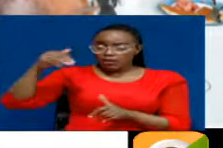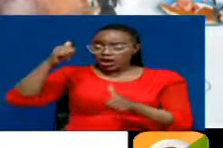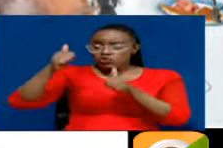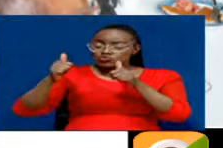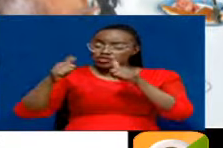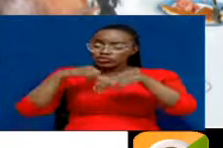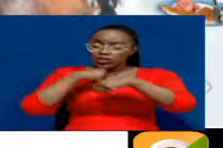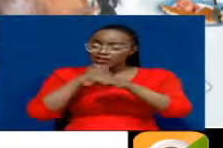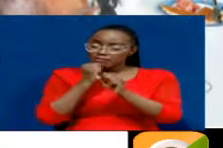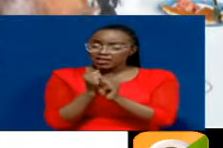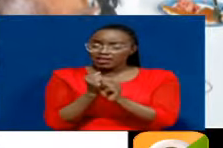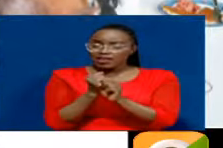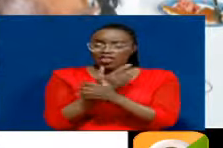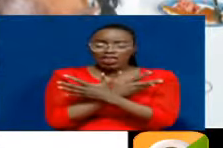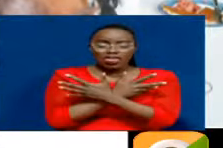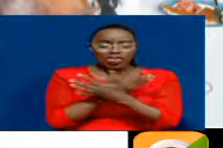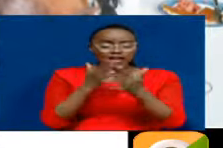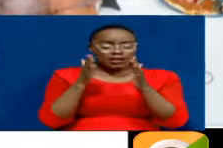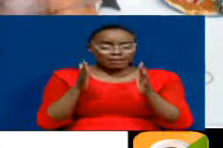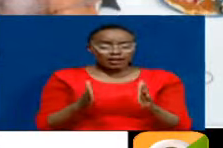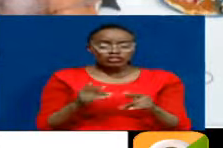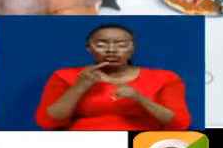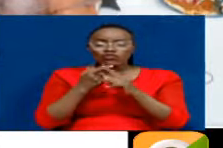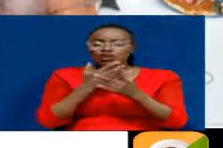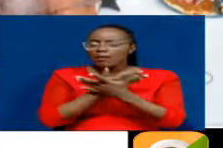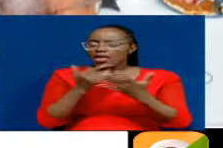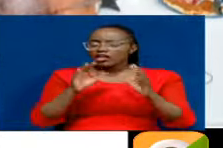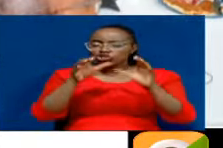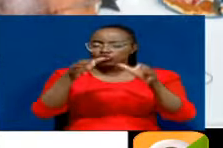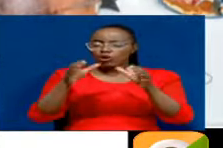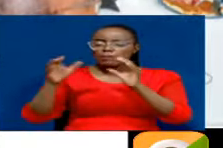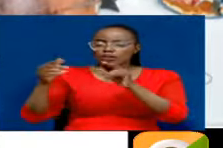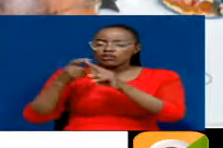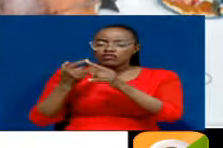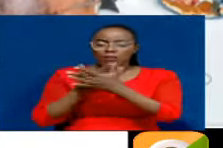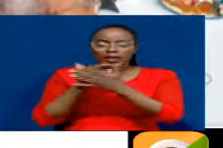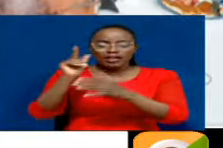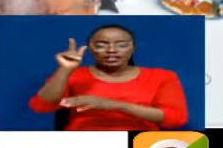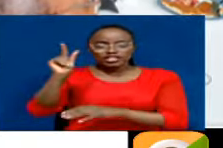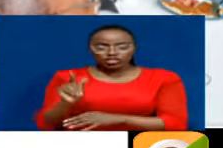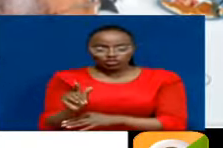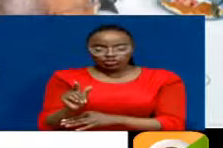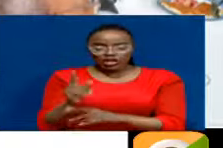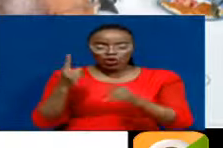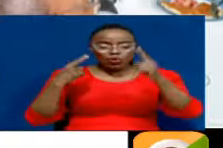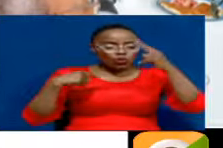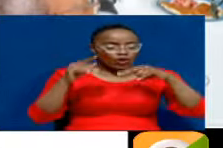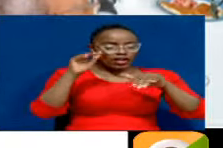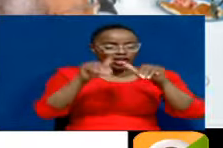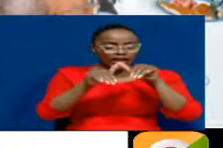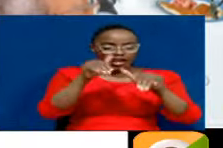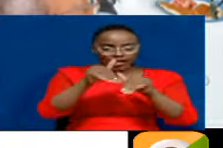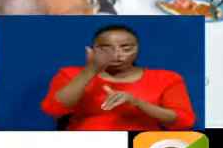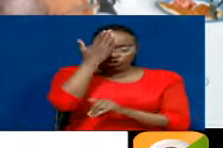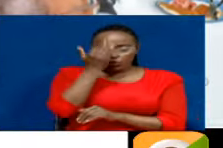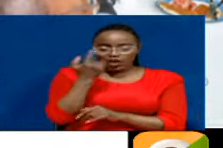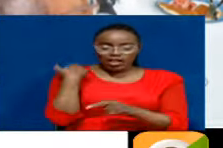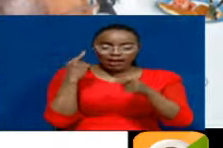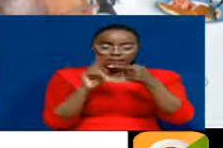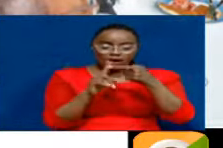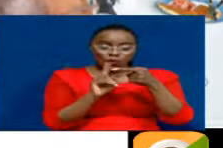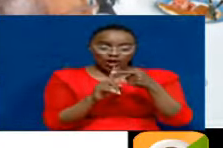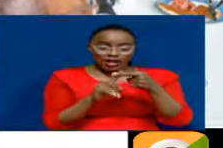that will make anybody from any community, from any region, win an election because,